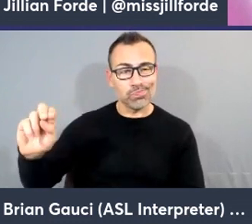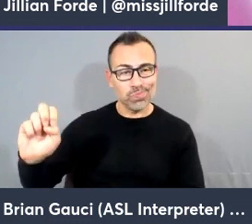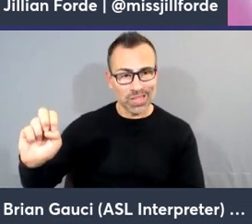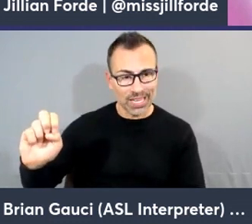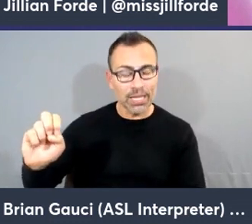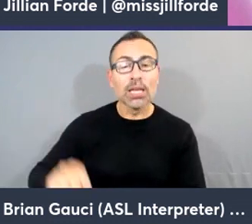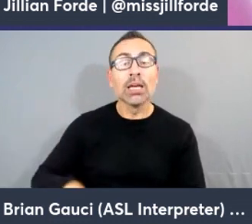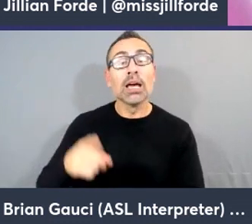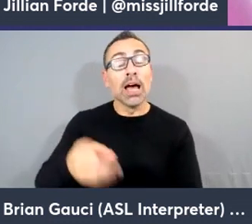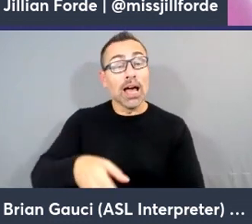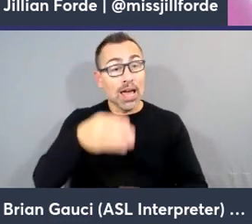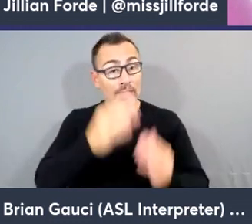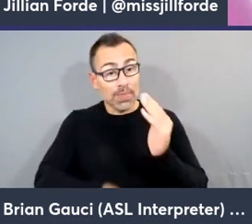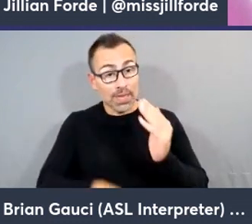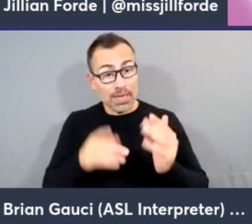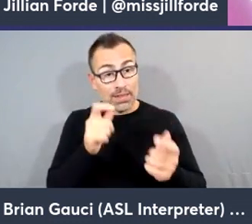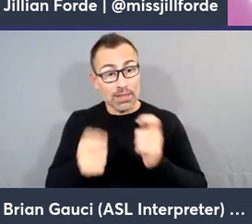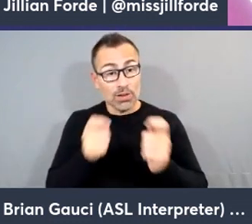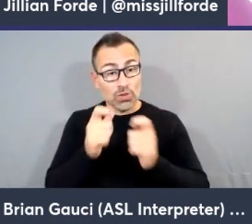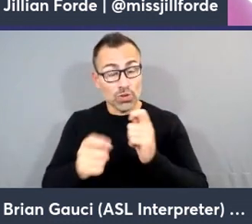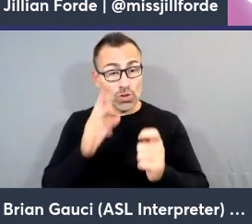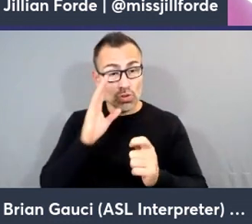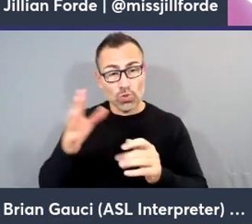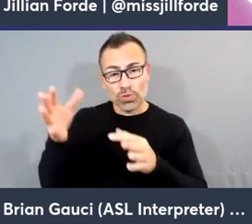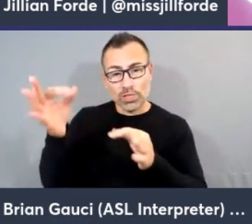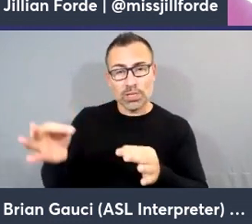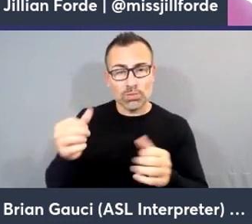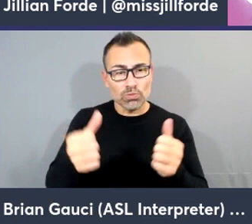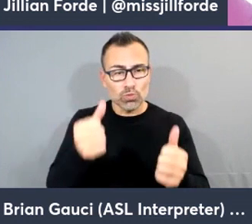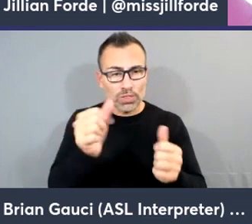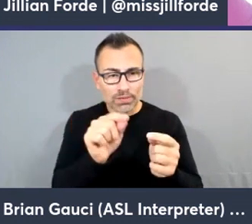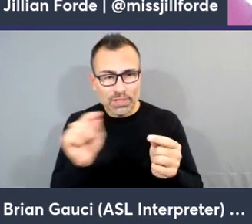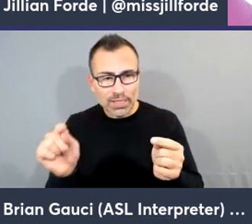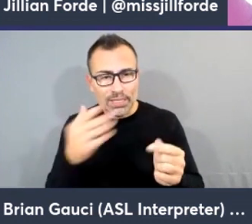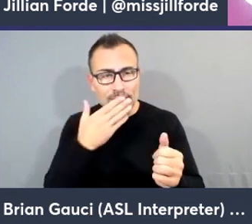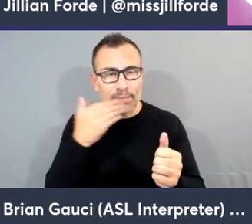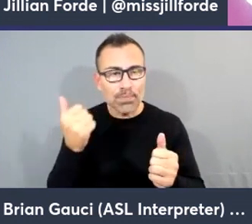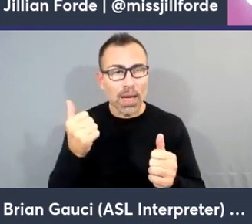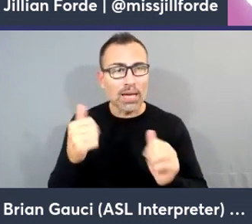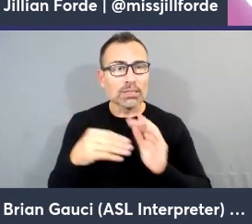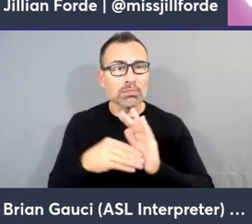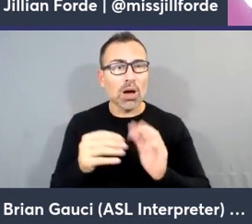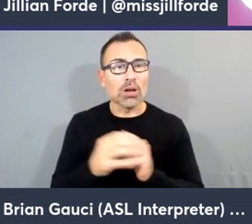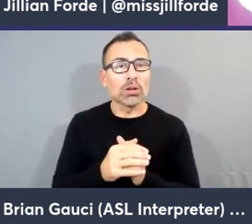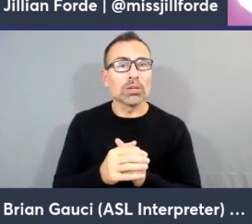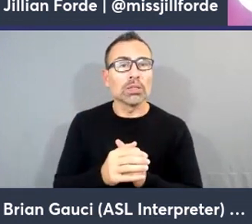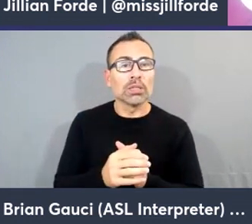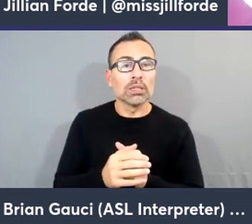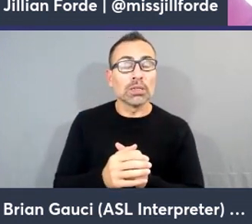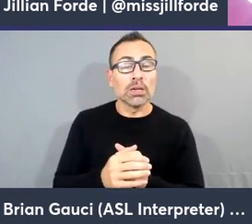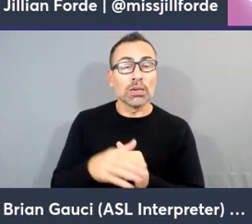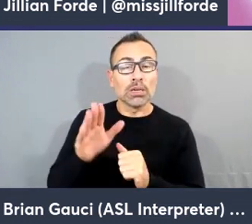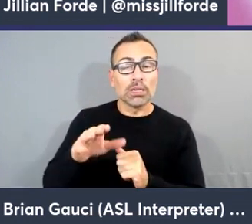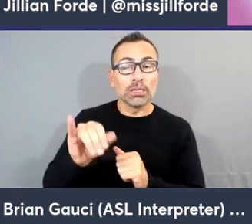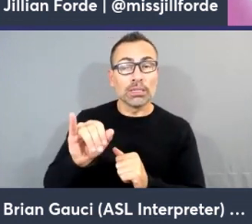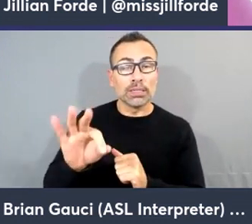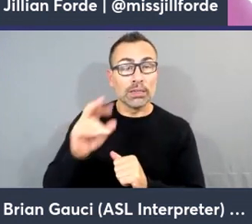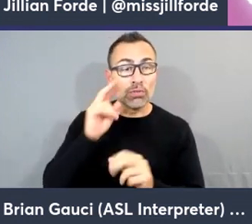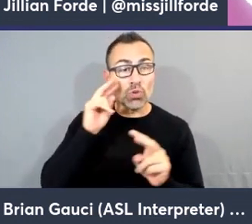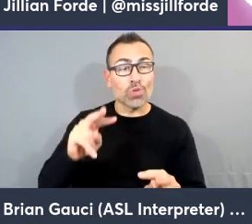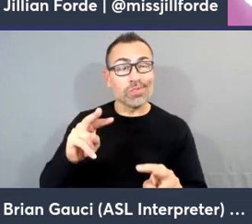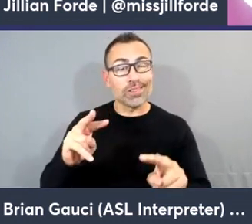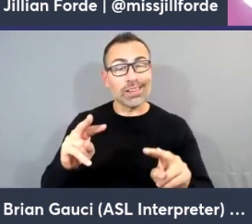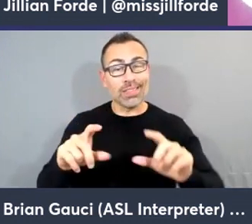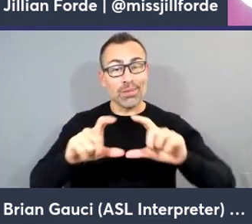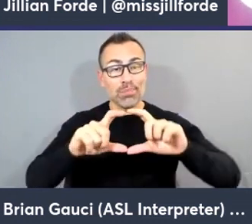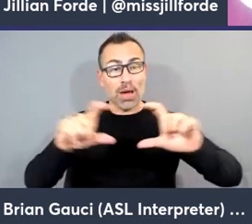out one of these threads as your best model. So if you look at this particular bottom section of this